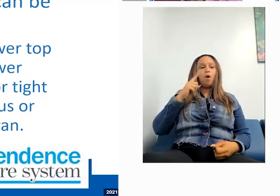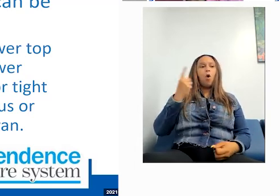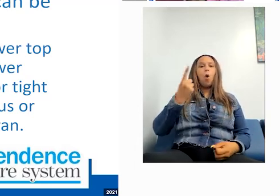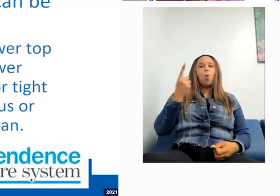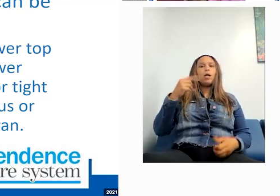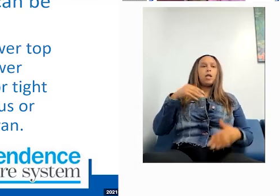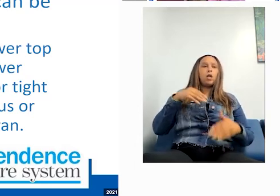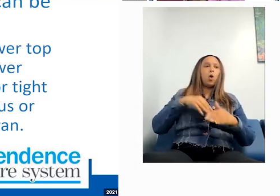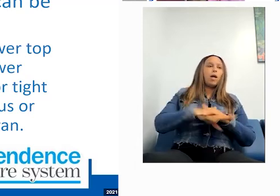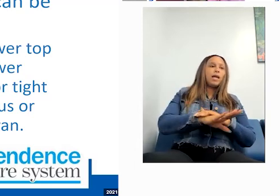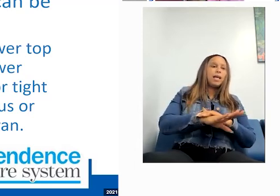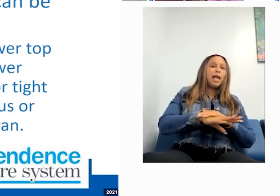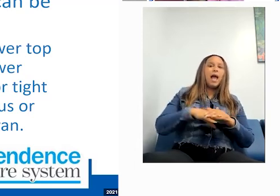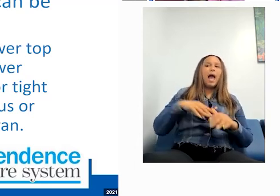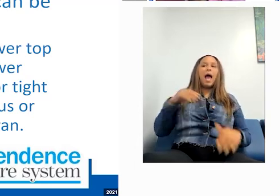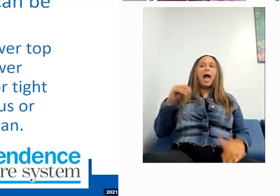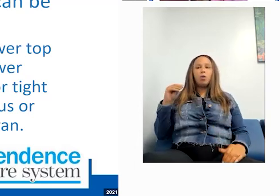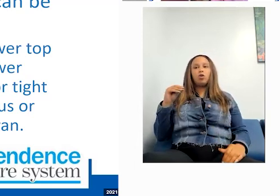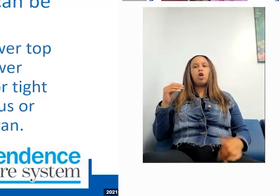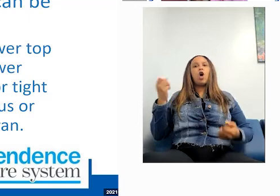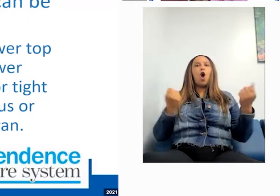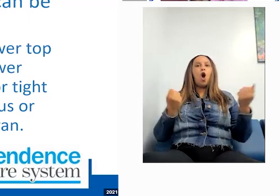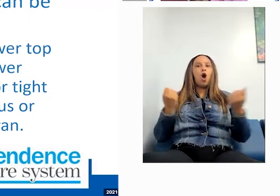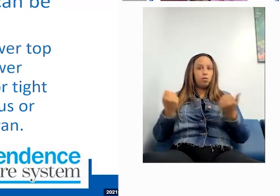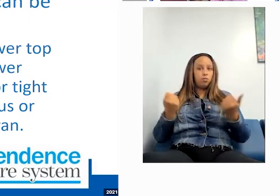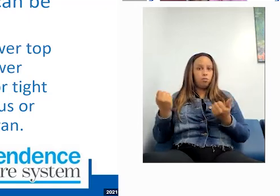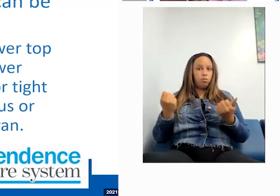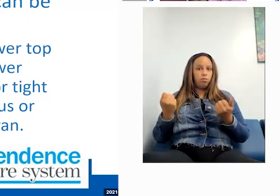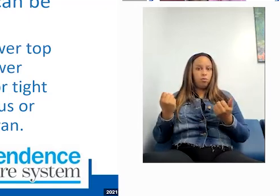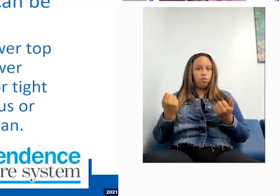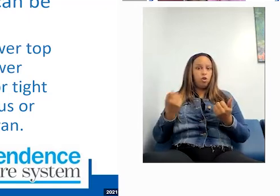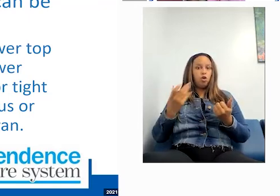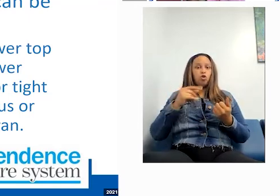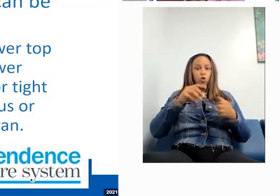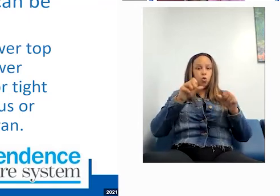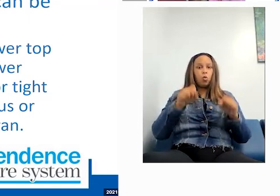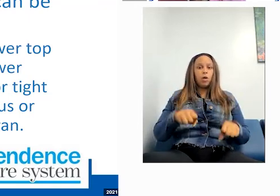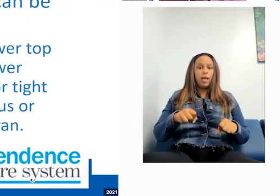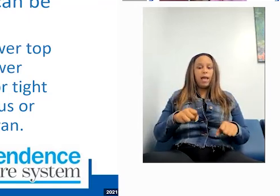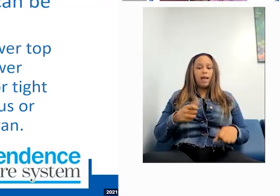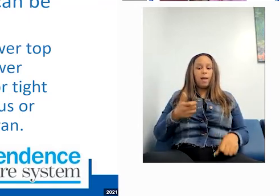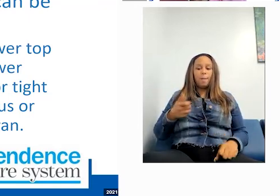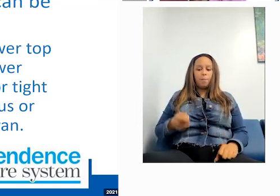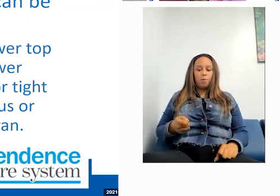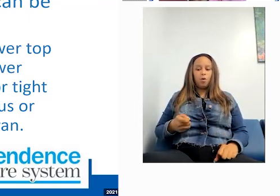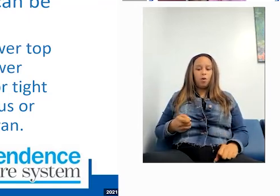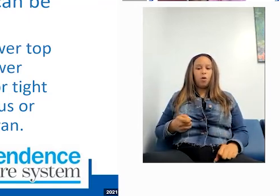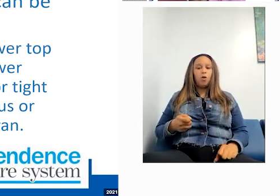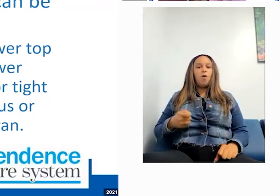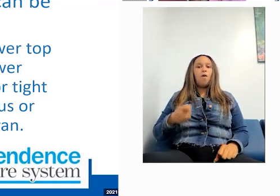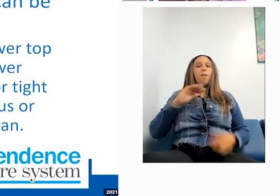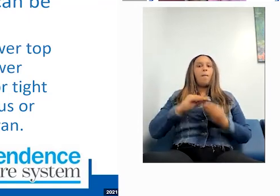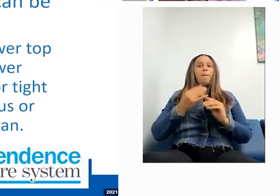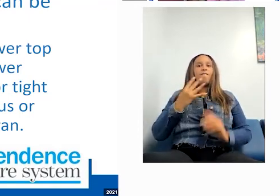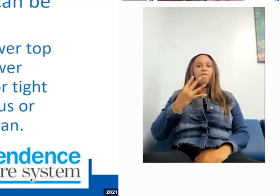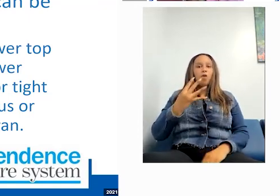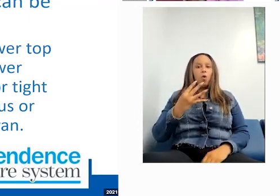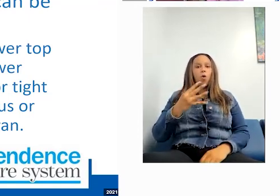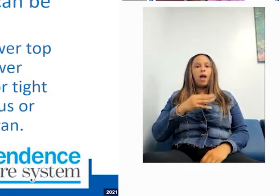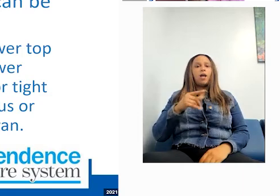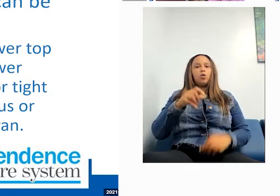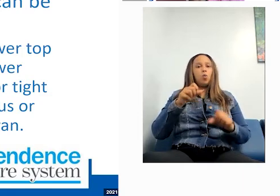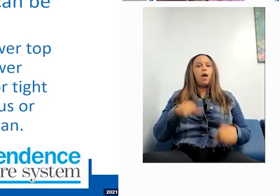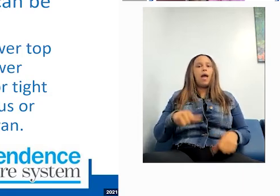out of transportation vehicles, that you can flip to drive 4, and you know you're going to have a slower